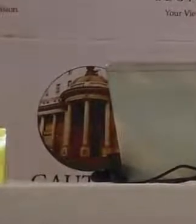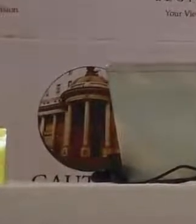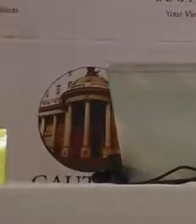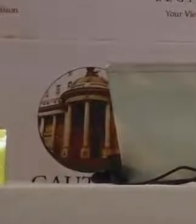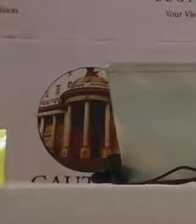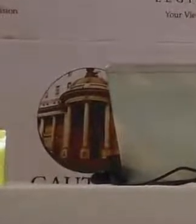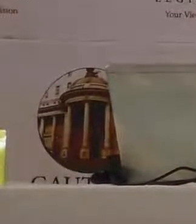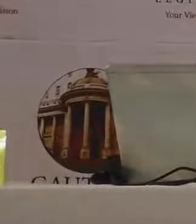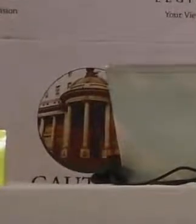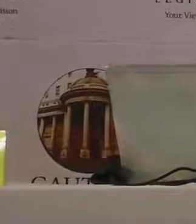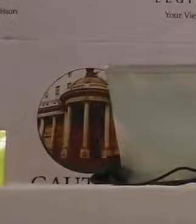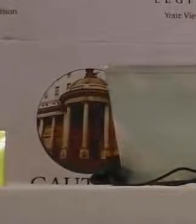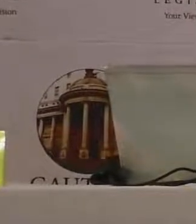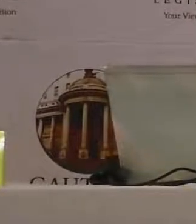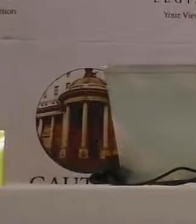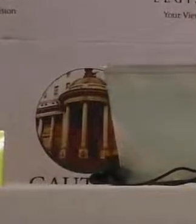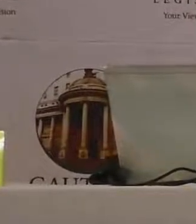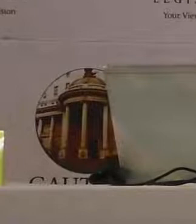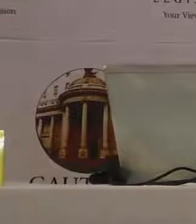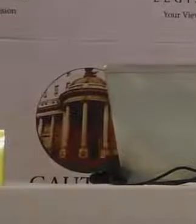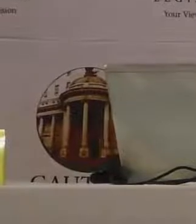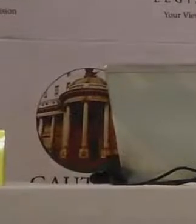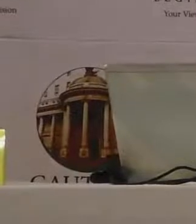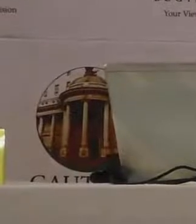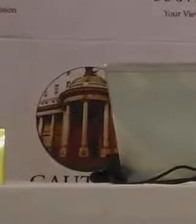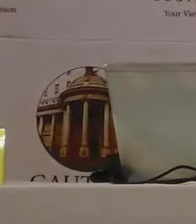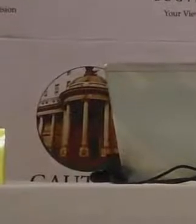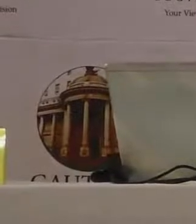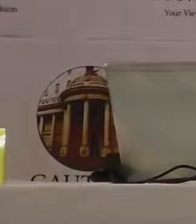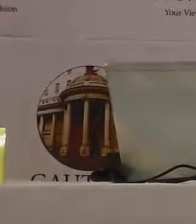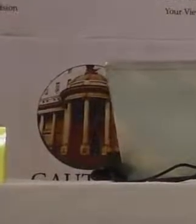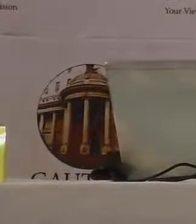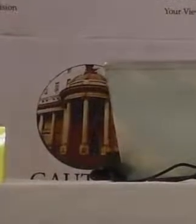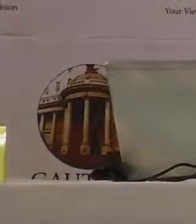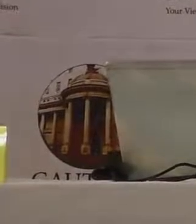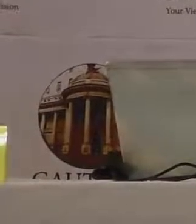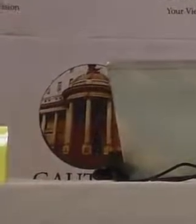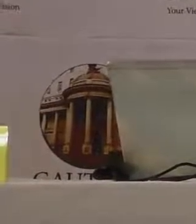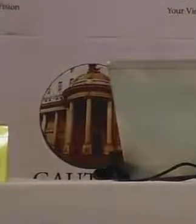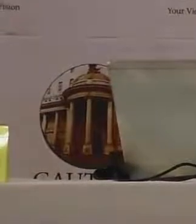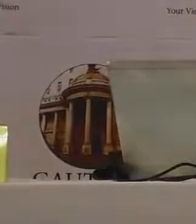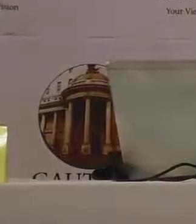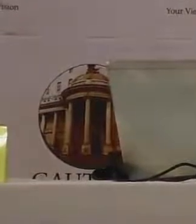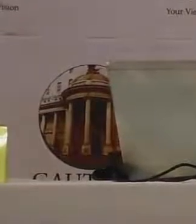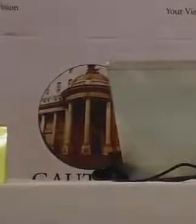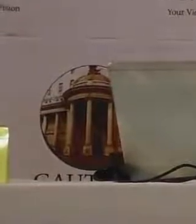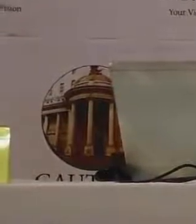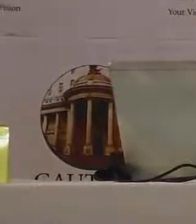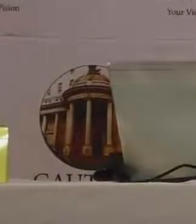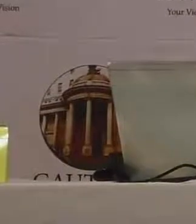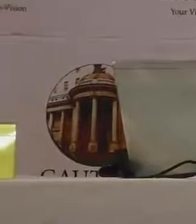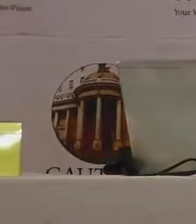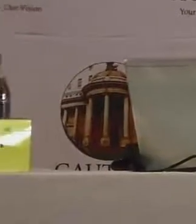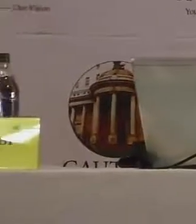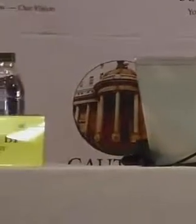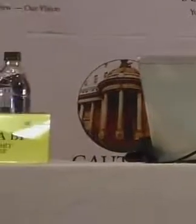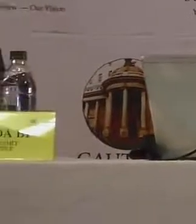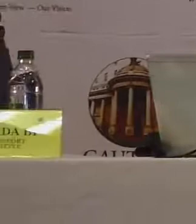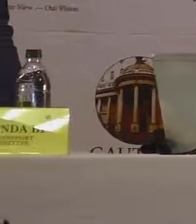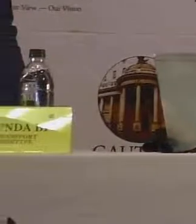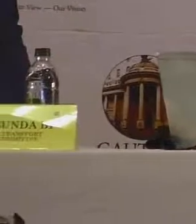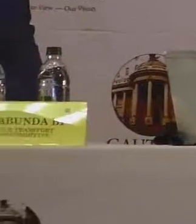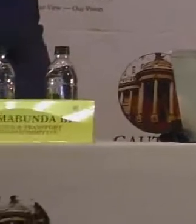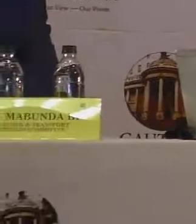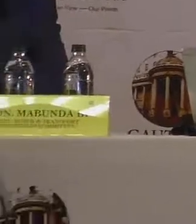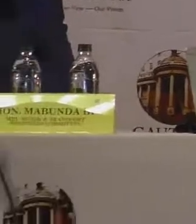be flighted as well? Can I then check with honourable members in terms of the agenda that's been presented, if there's perhaps a member that wants to move